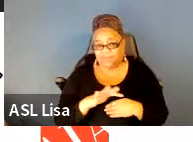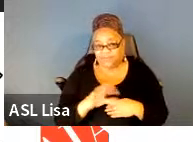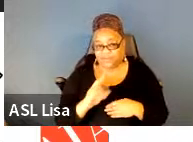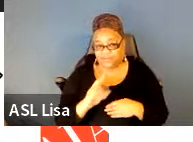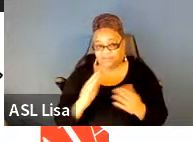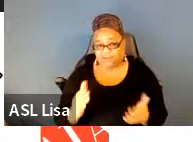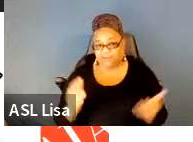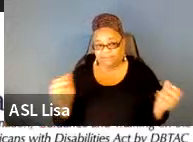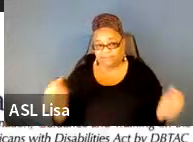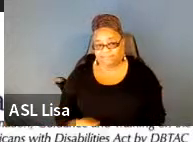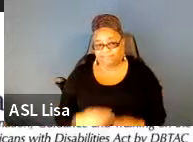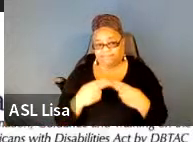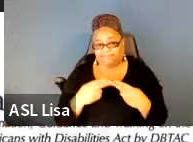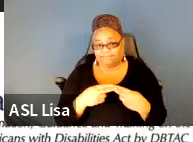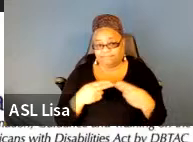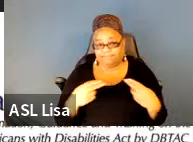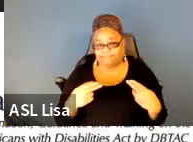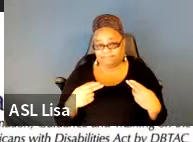next slide.